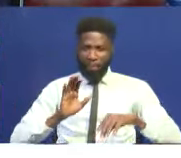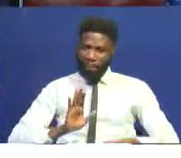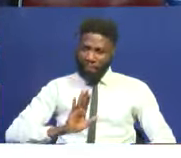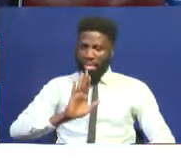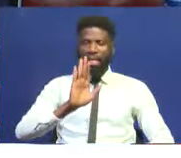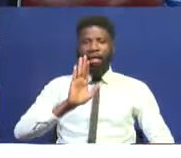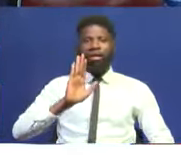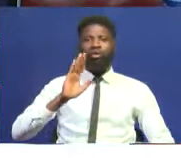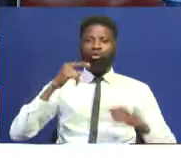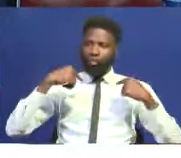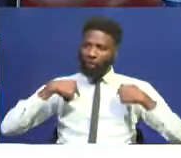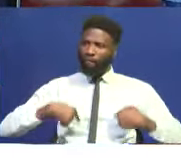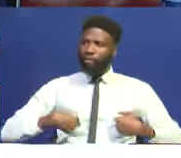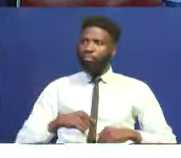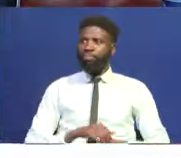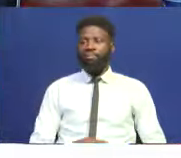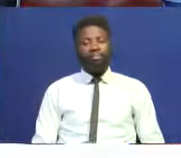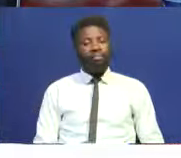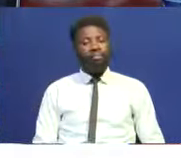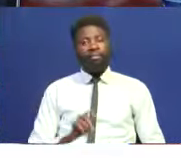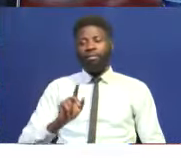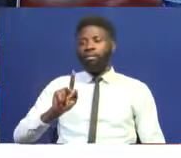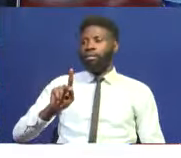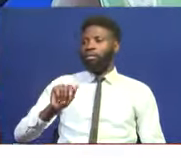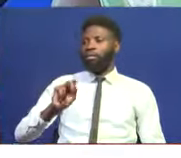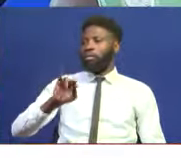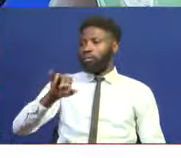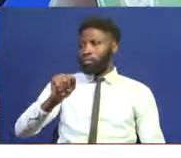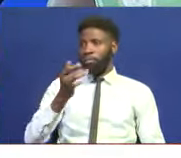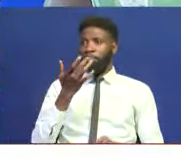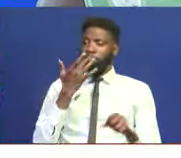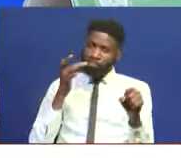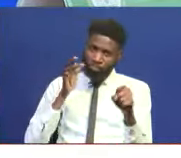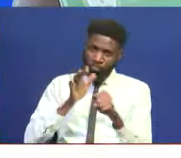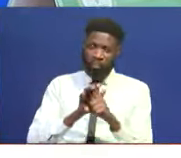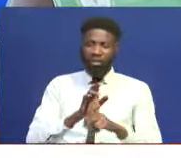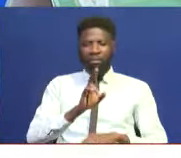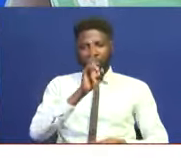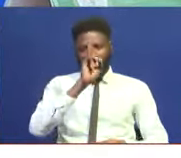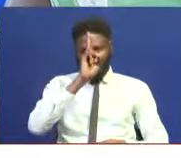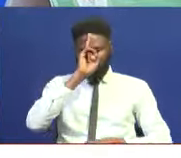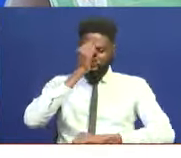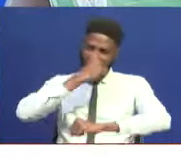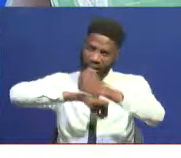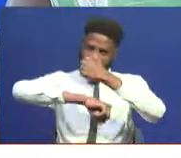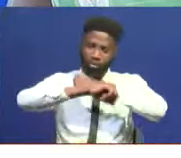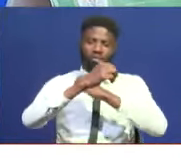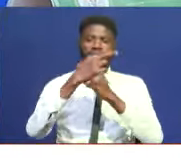Kanja aliahidi kuimarisha uwajibikaji katika huduma ya polisi na kuboresha